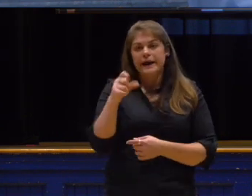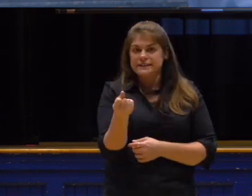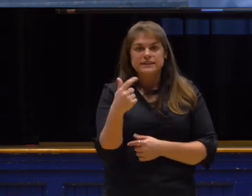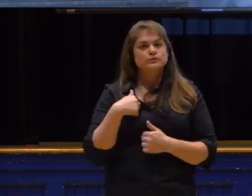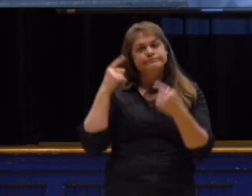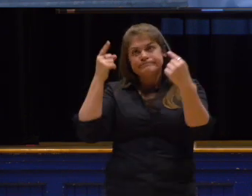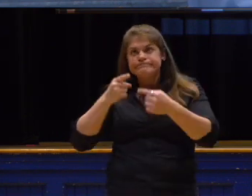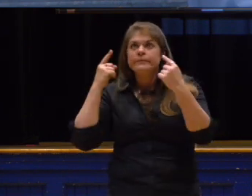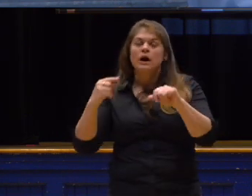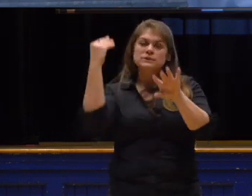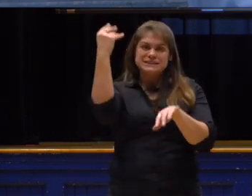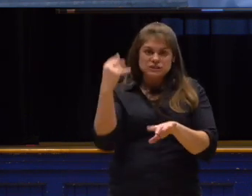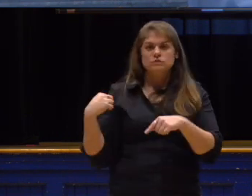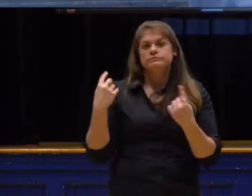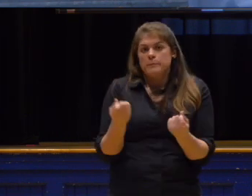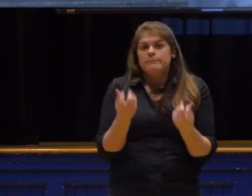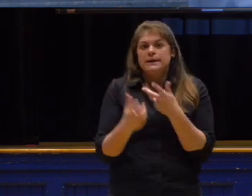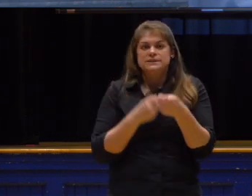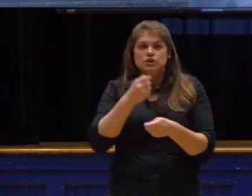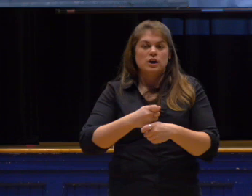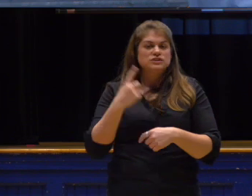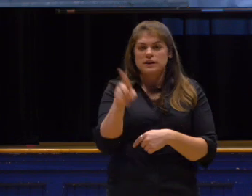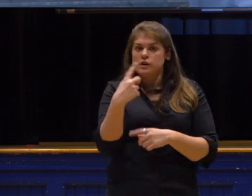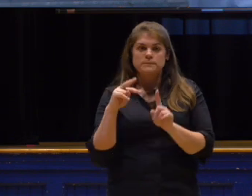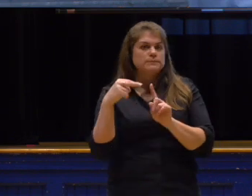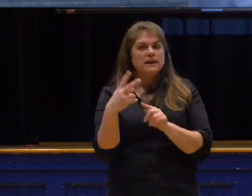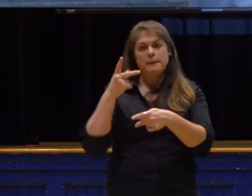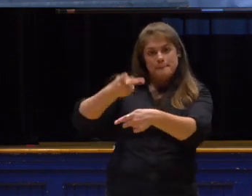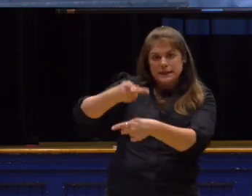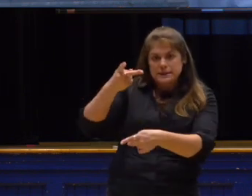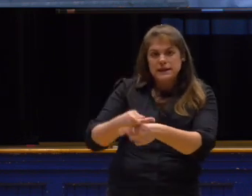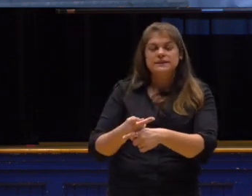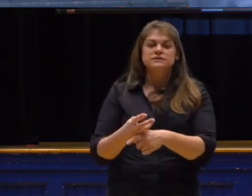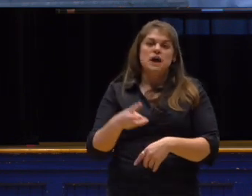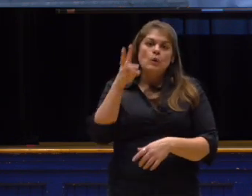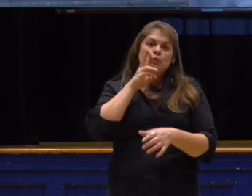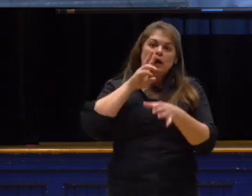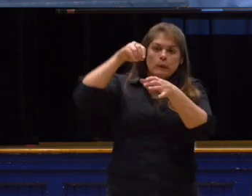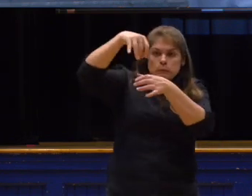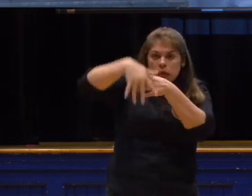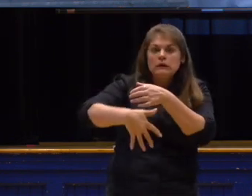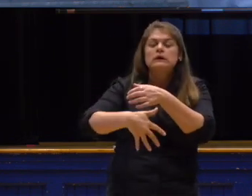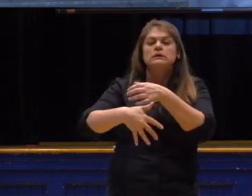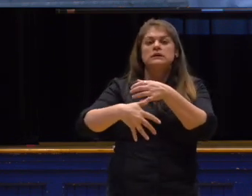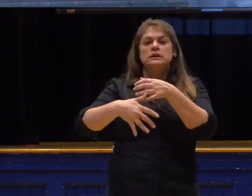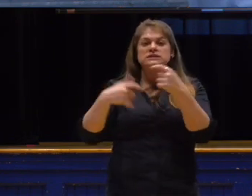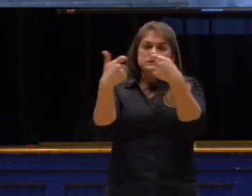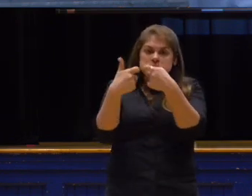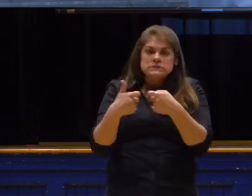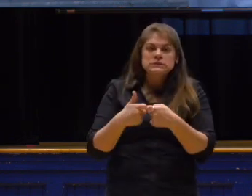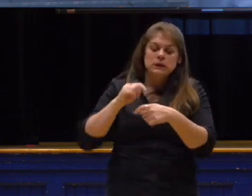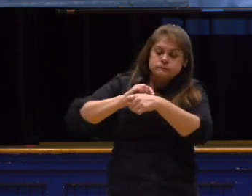the traffic signals over the years, just from a maintenance standpoint. Water in a lot of the conduits. Some of the conduits are